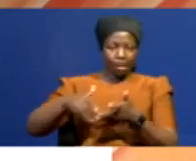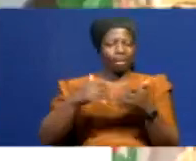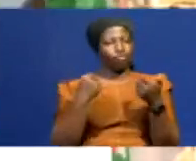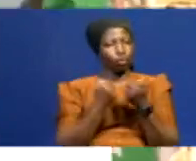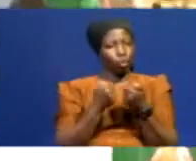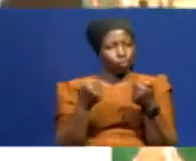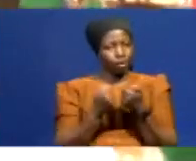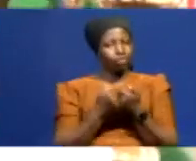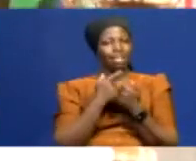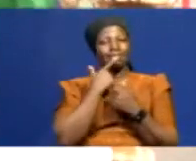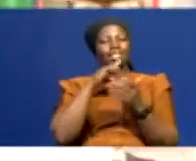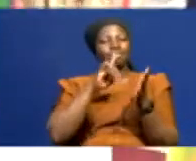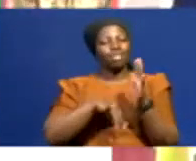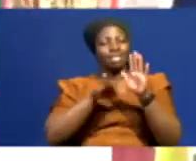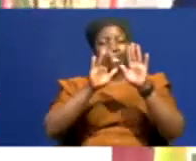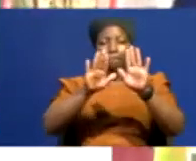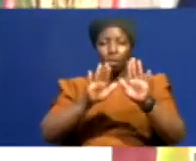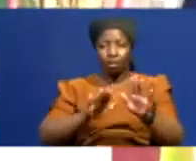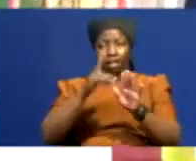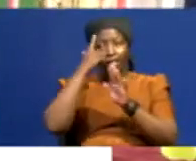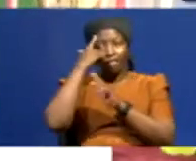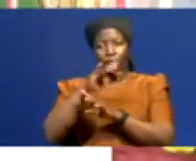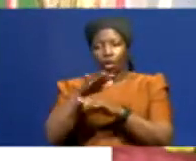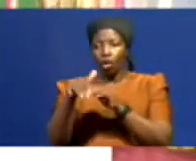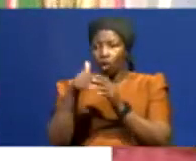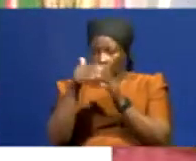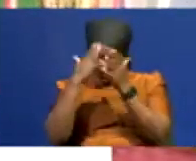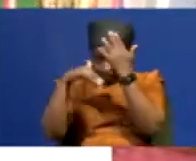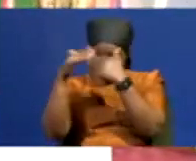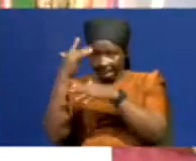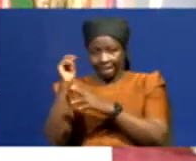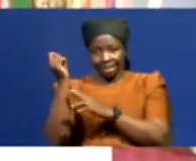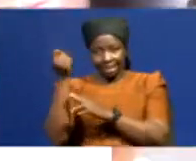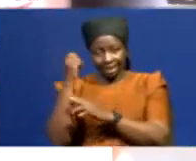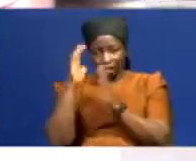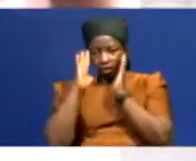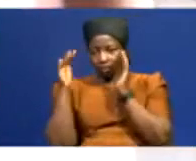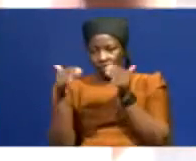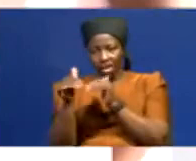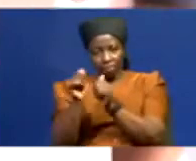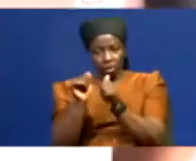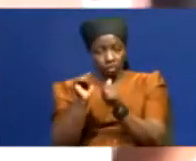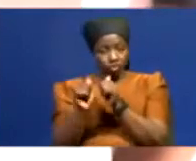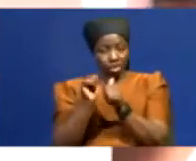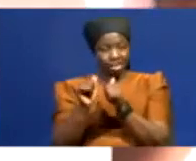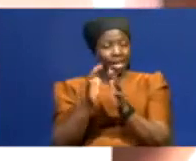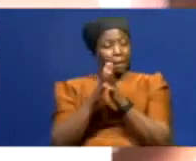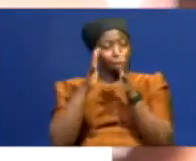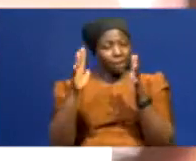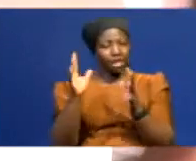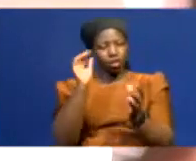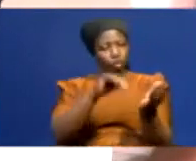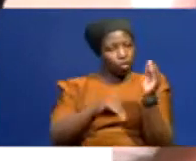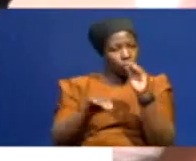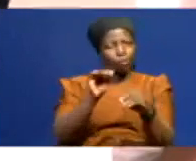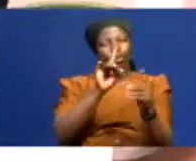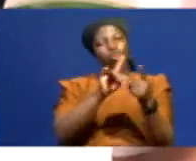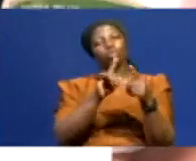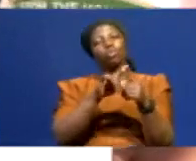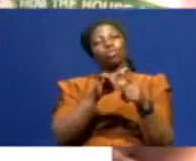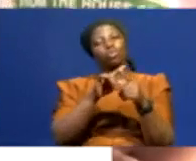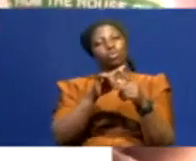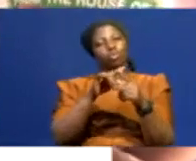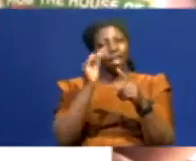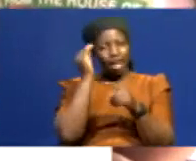for all universities in Kenya to prioritize sports, which is a key contributor to academic excellence. TUM has